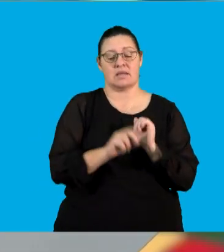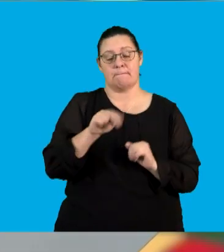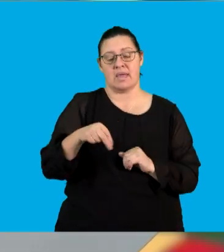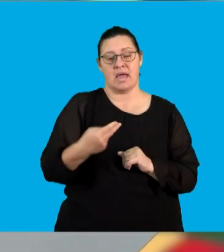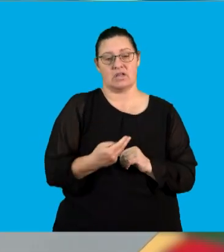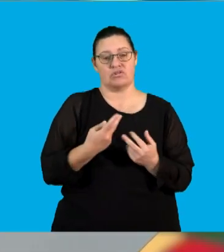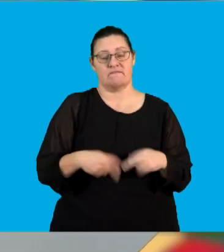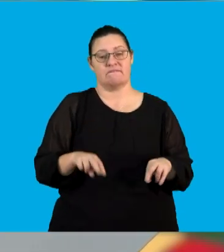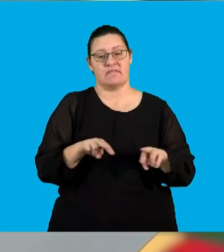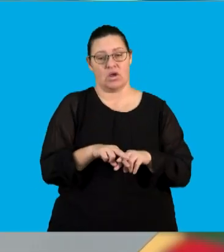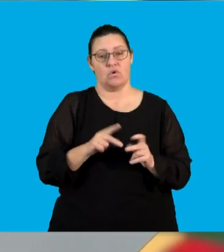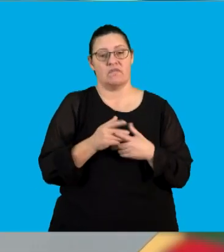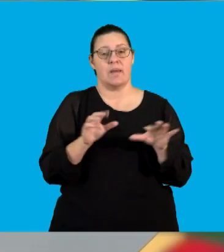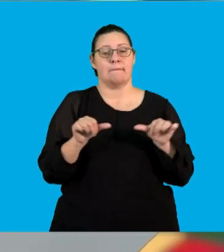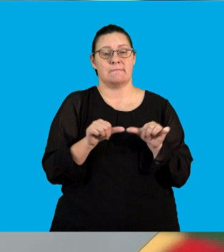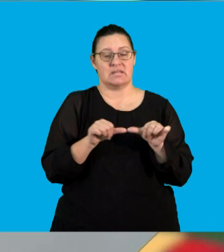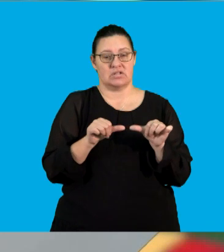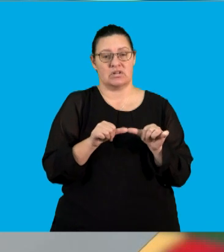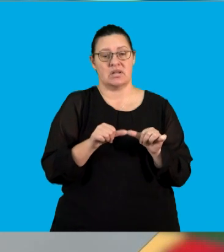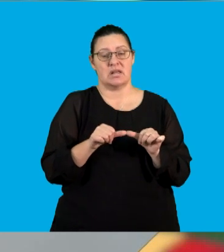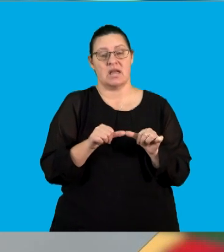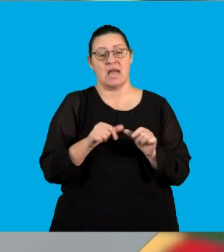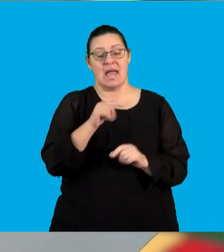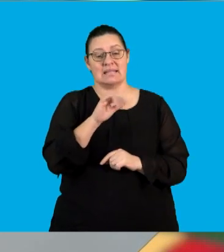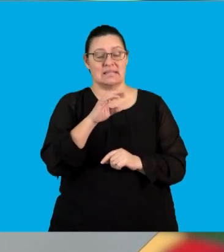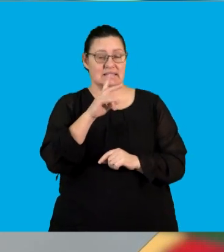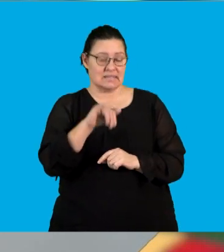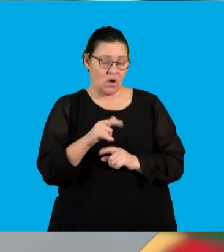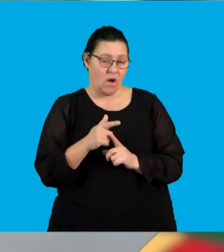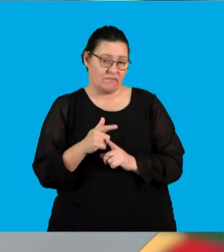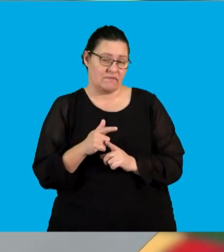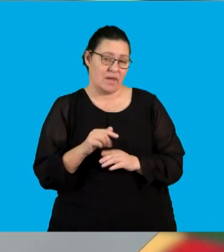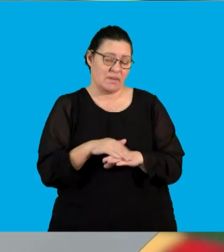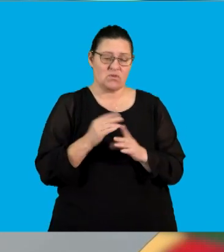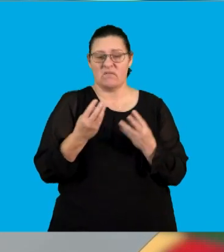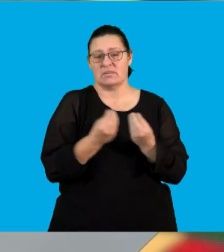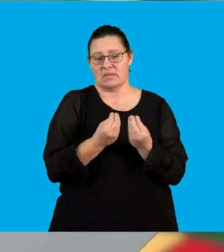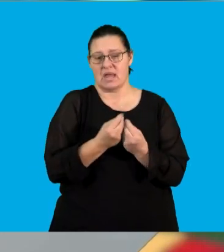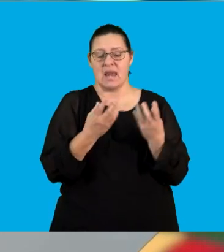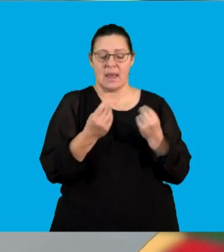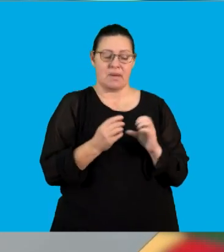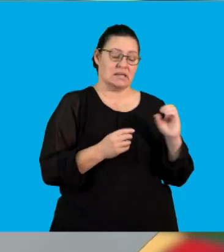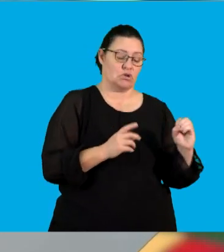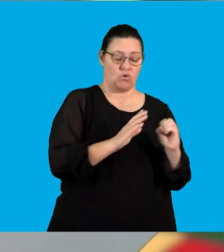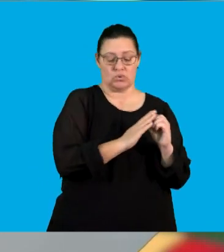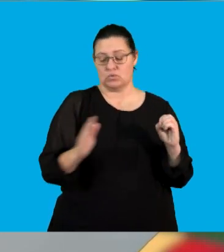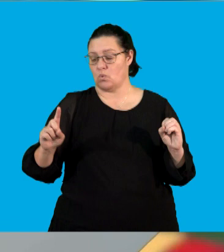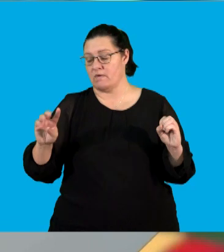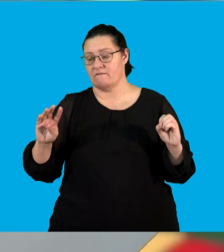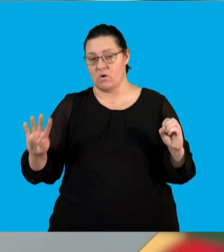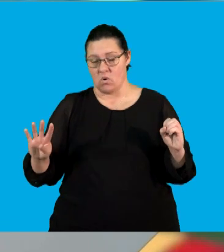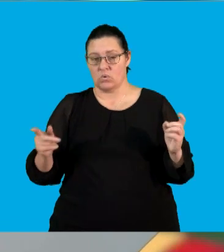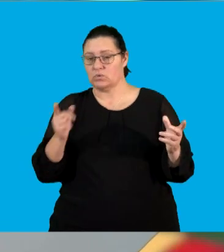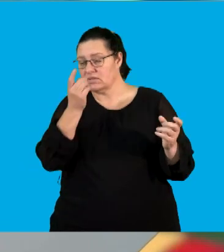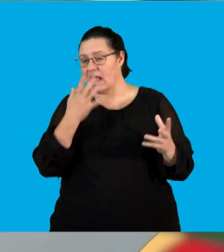lastly, the pH value as the measure of the acidity or the basicity of the substance. That you're using those numbers that are between 0 and